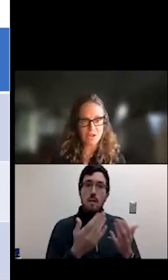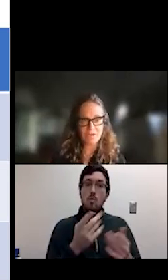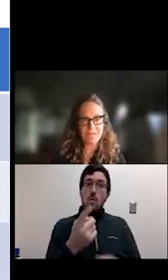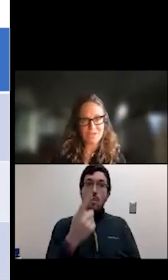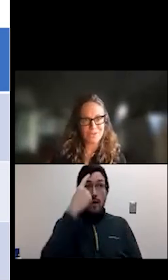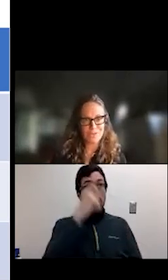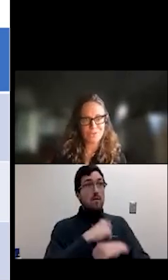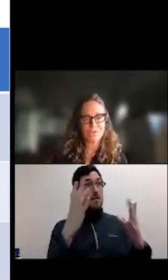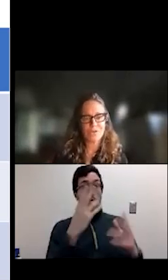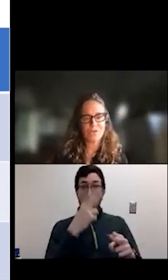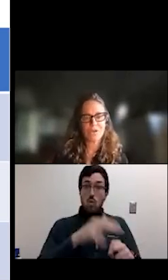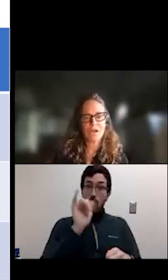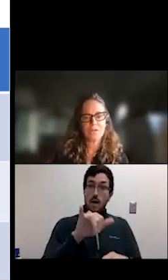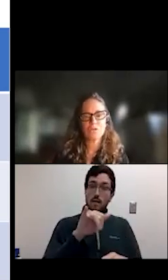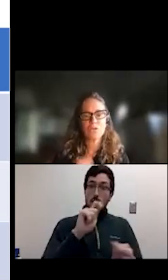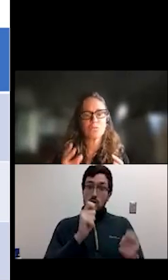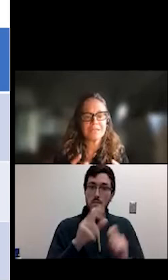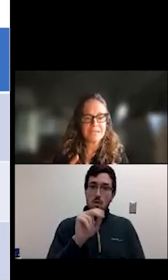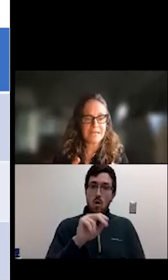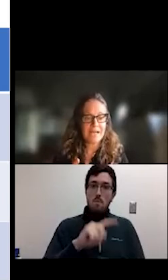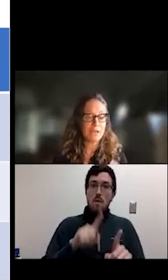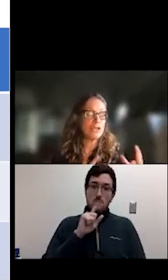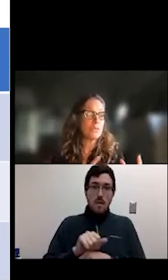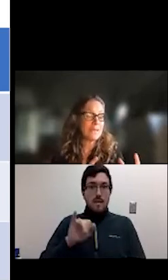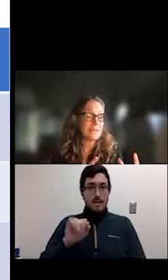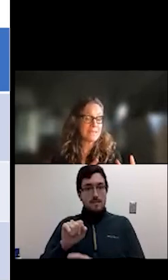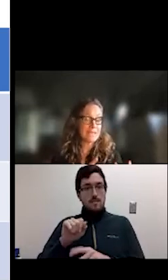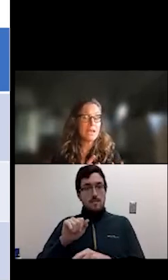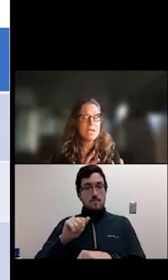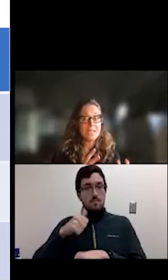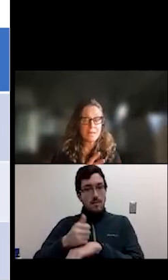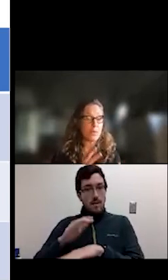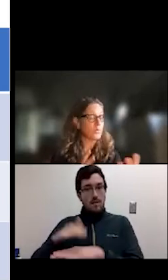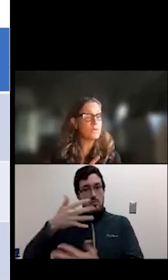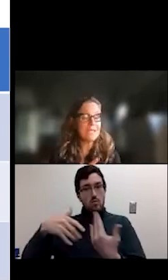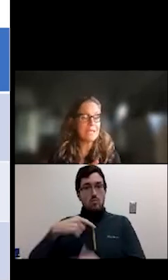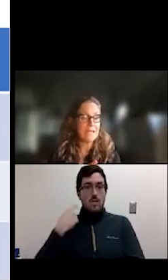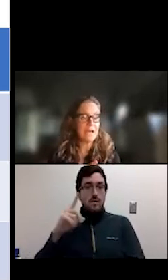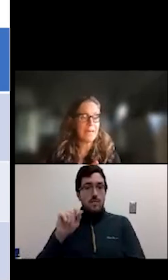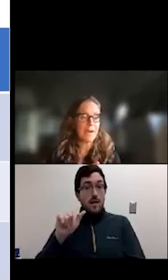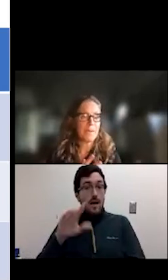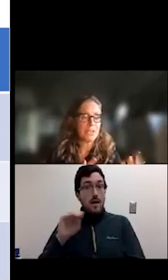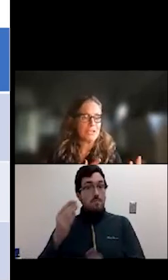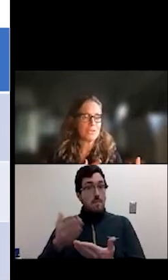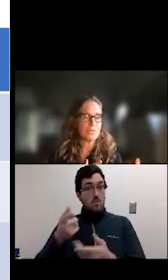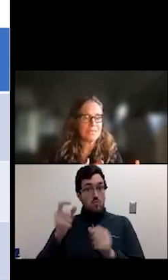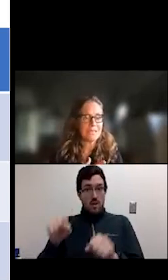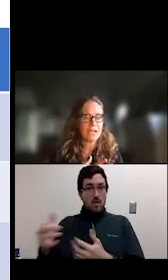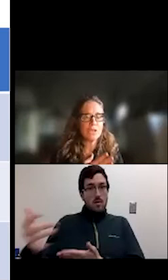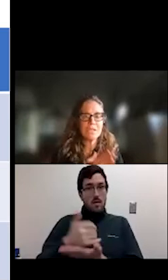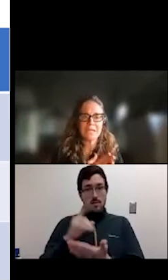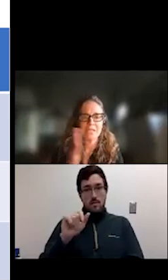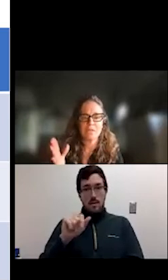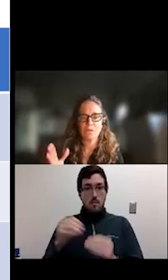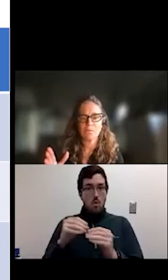or based on patient social risk data? And could you be collecting data more routinely about patient social